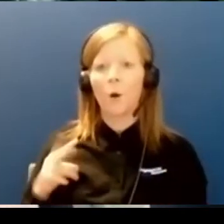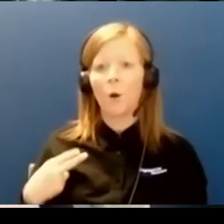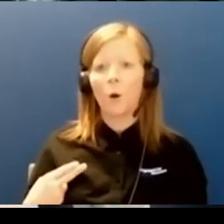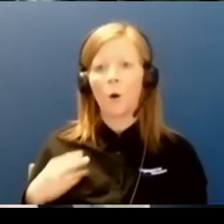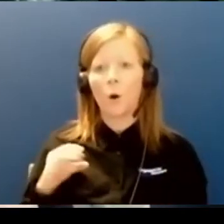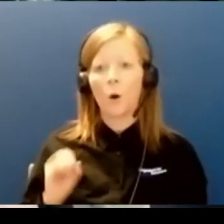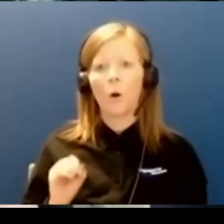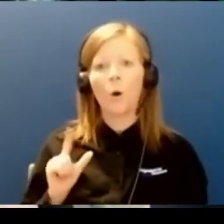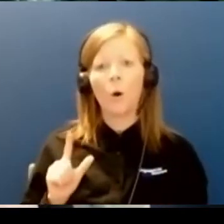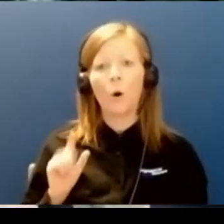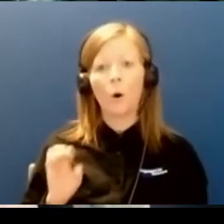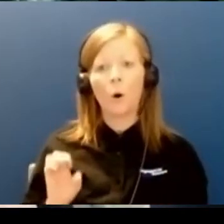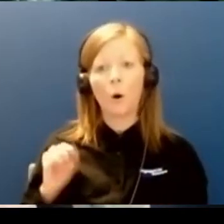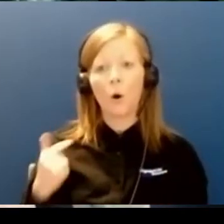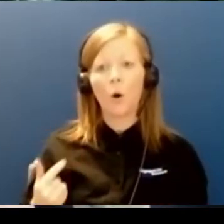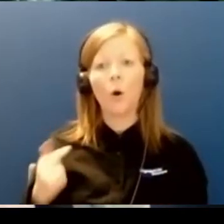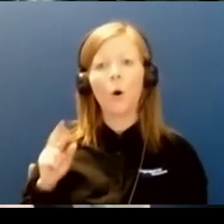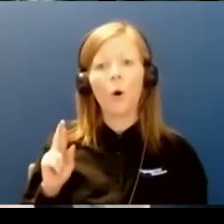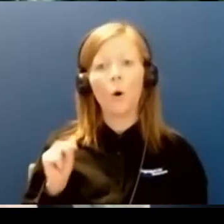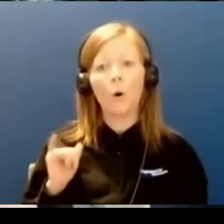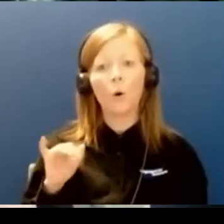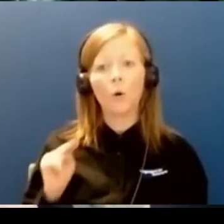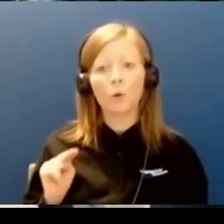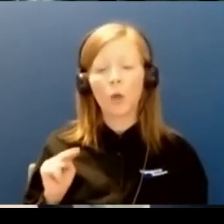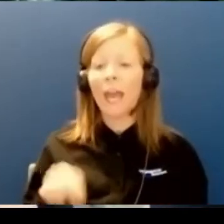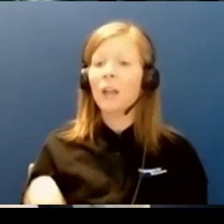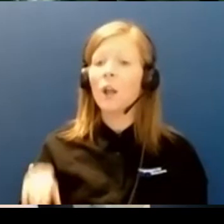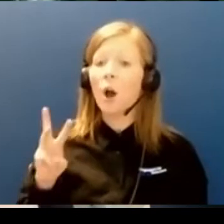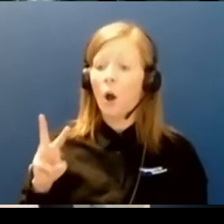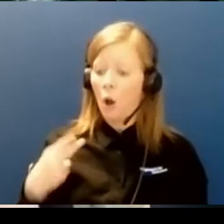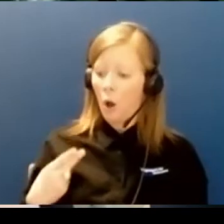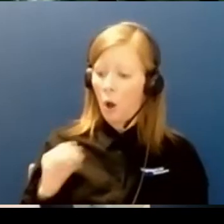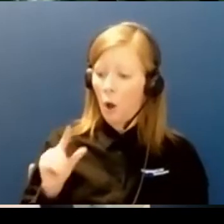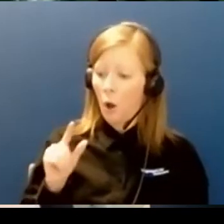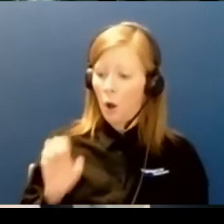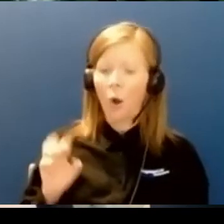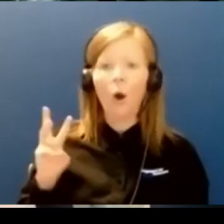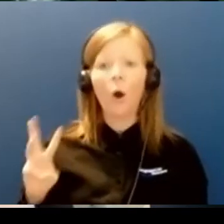whole wheats. A lot of kids eat